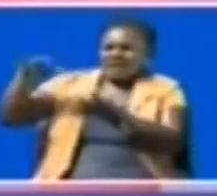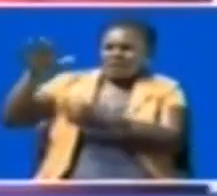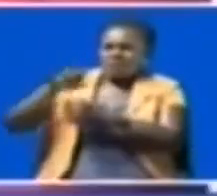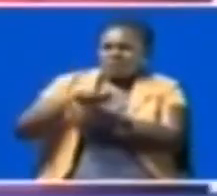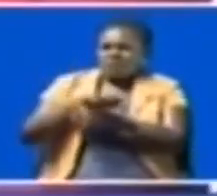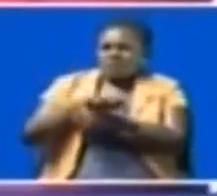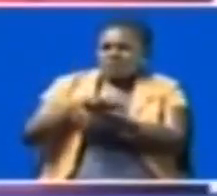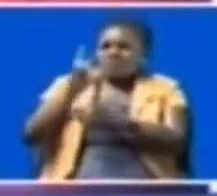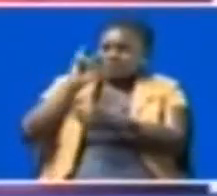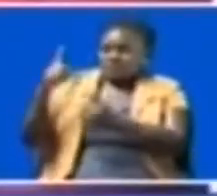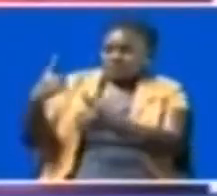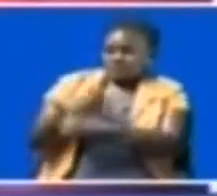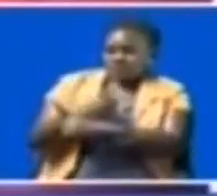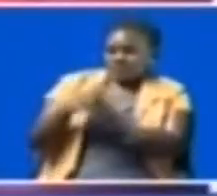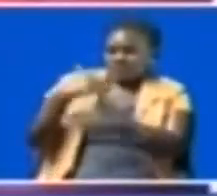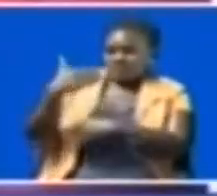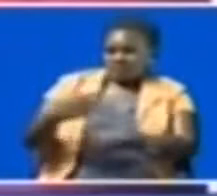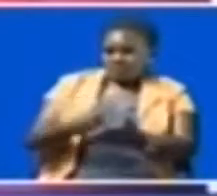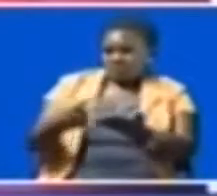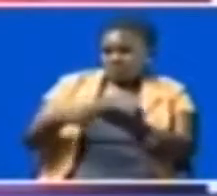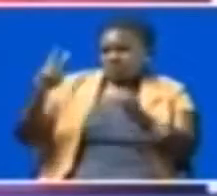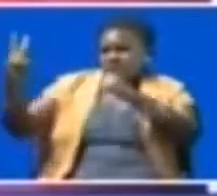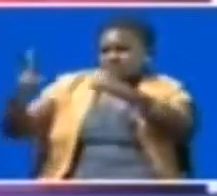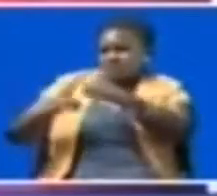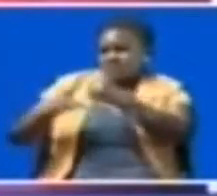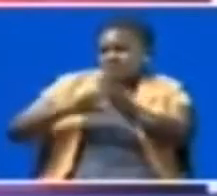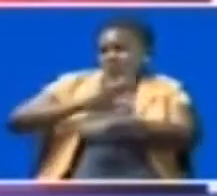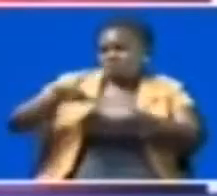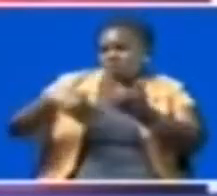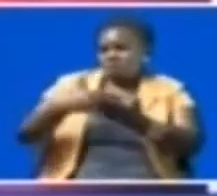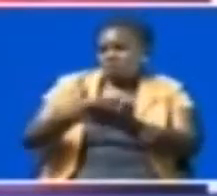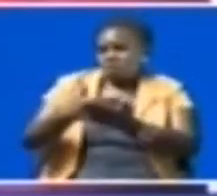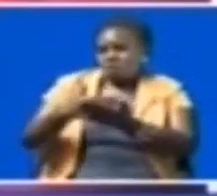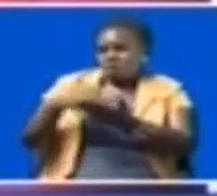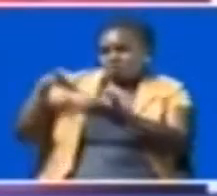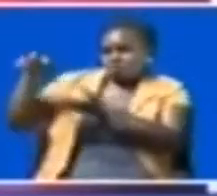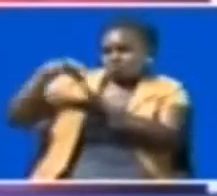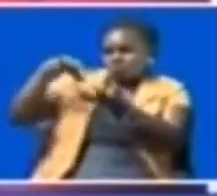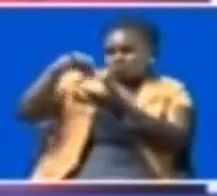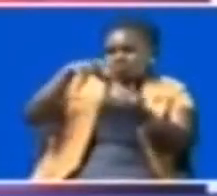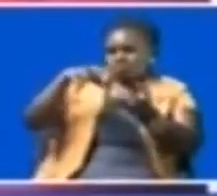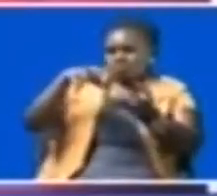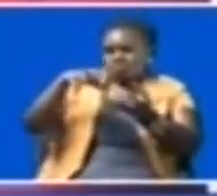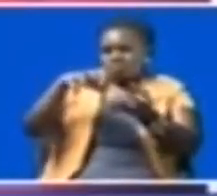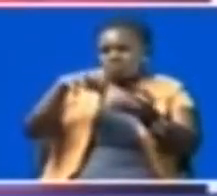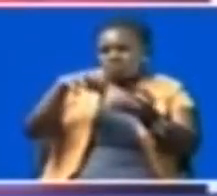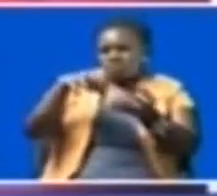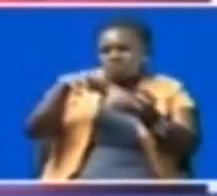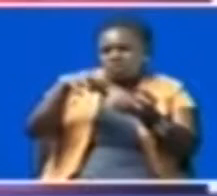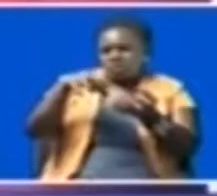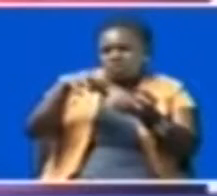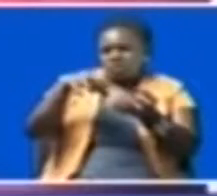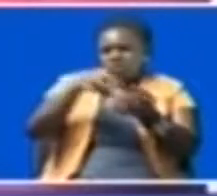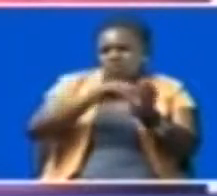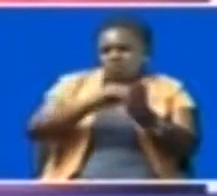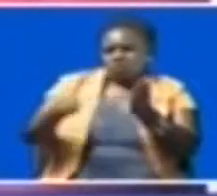cornea. You can see the difference. After 7 weeks, all those stem cells started repopulating here, and